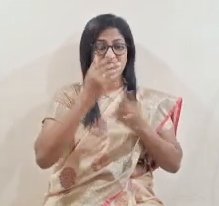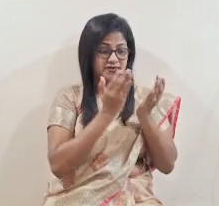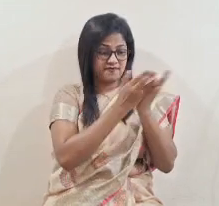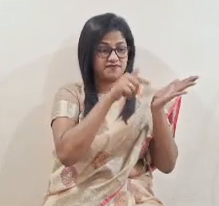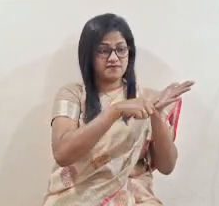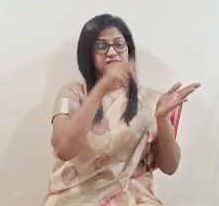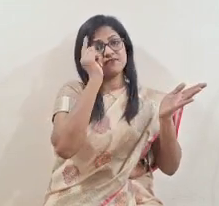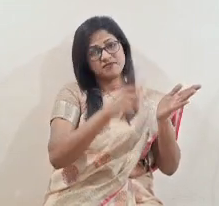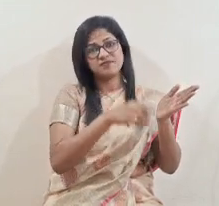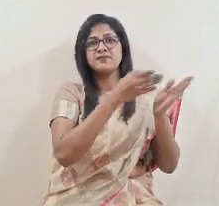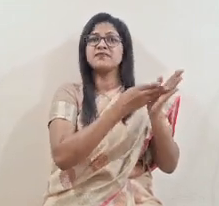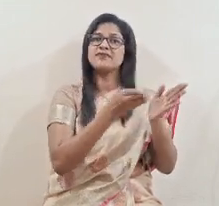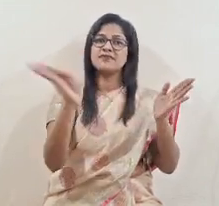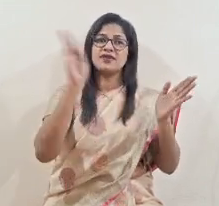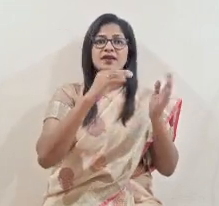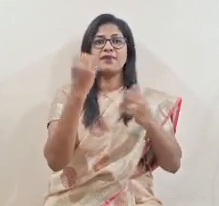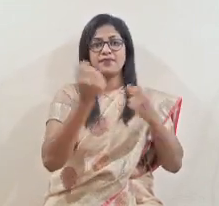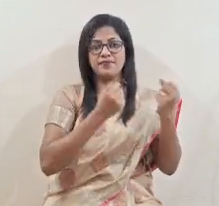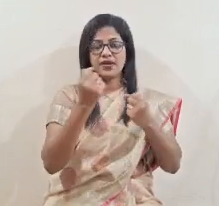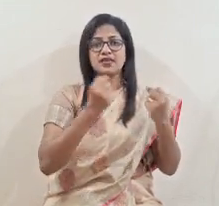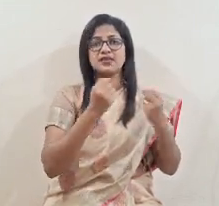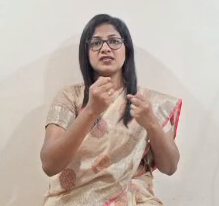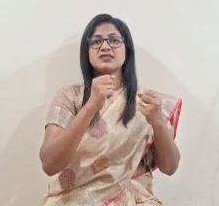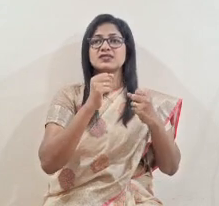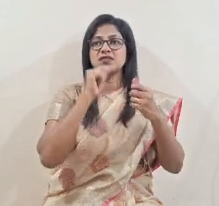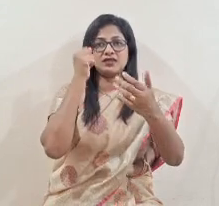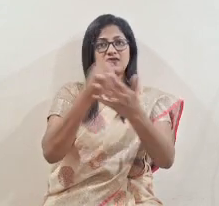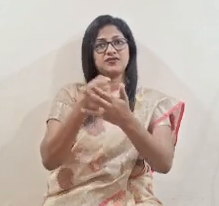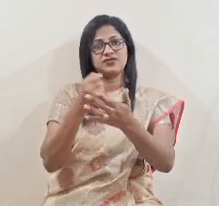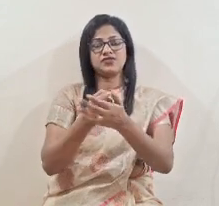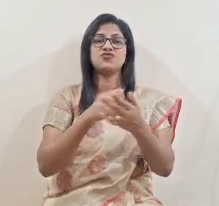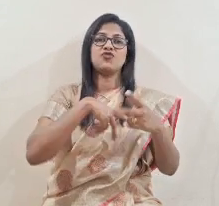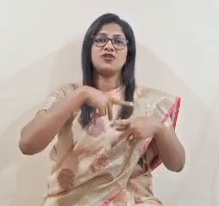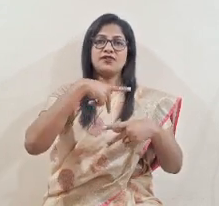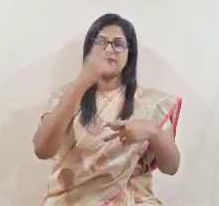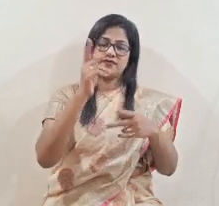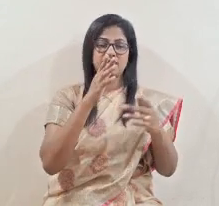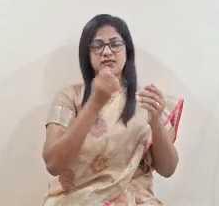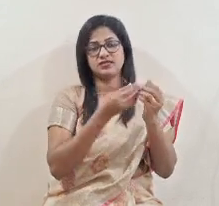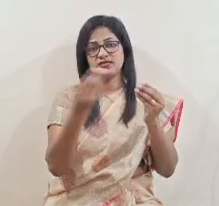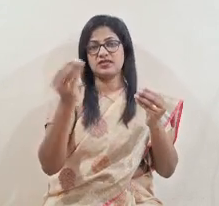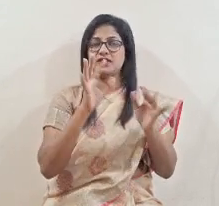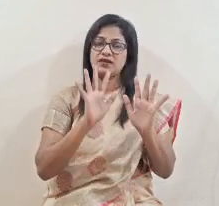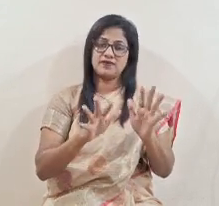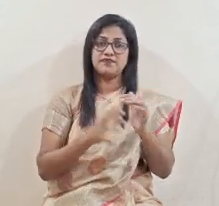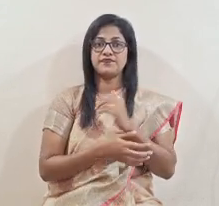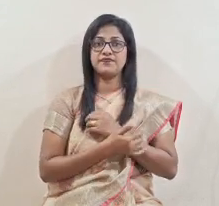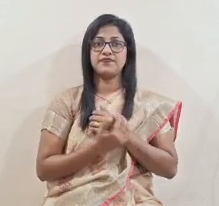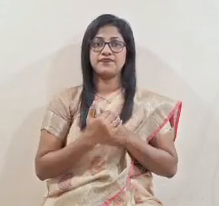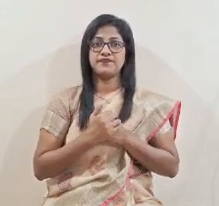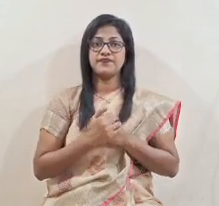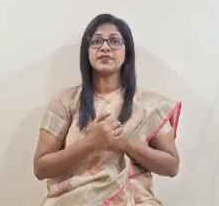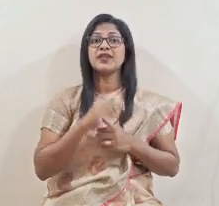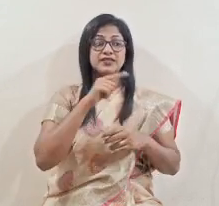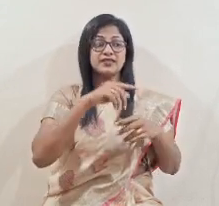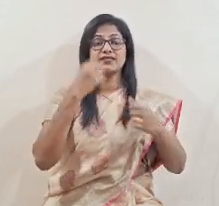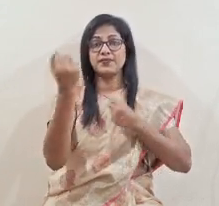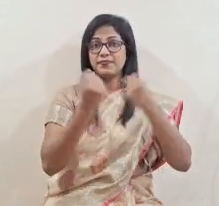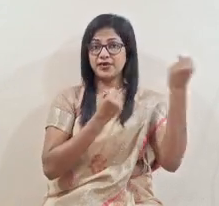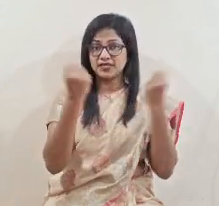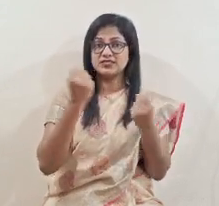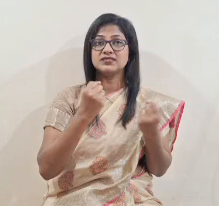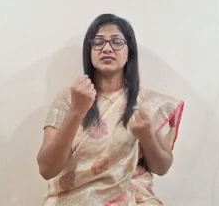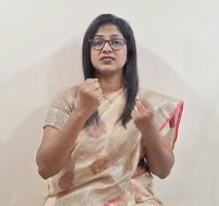services from the ferry terminal to reach to their destinations. Since these bus and cab services are